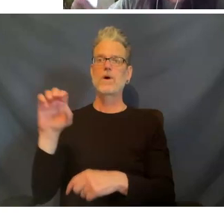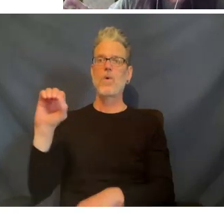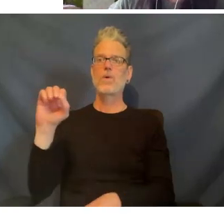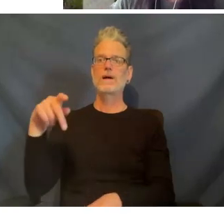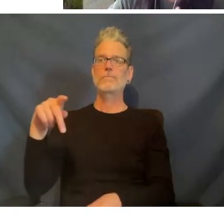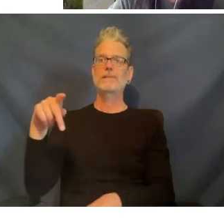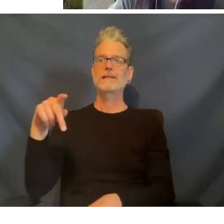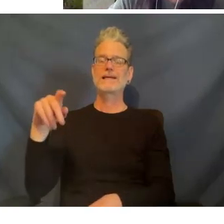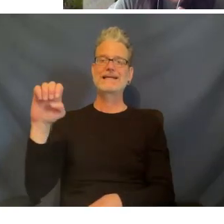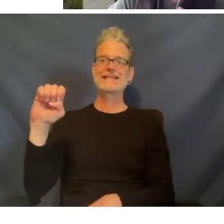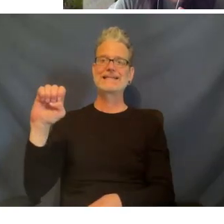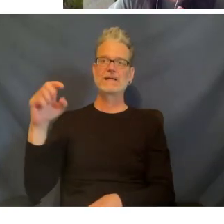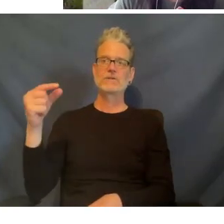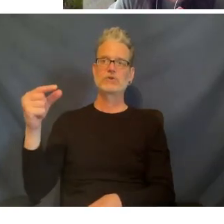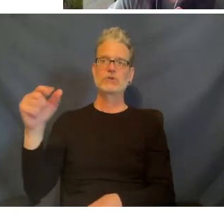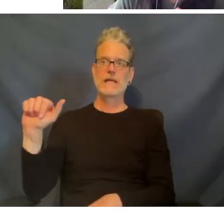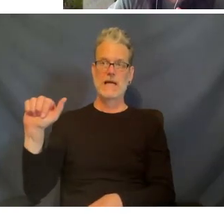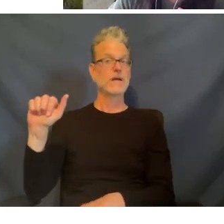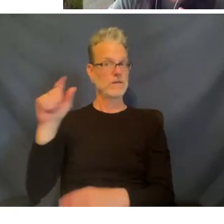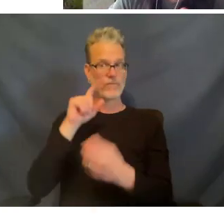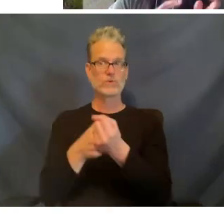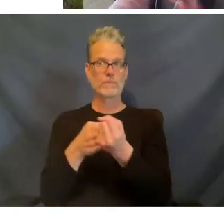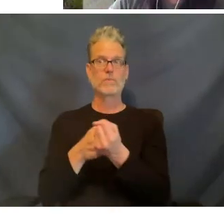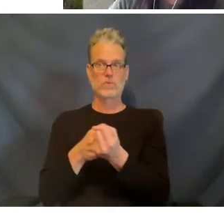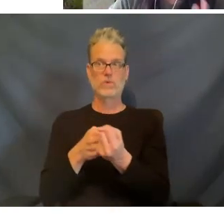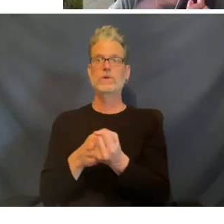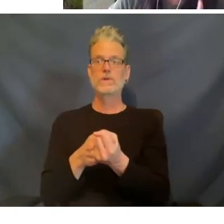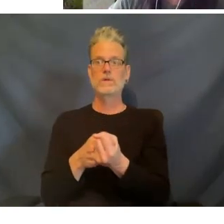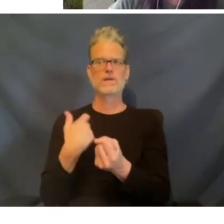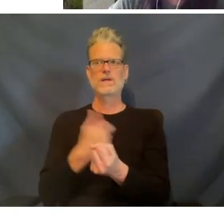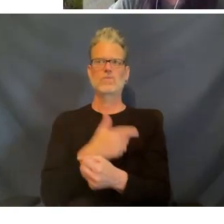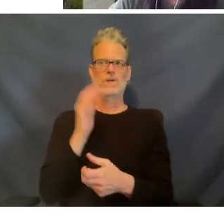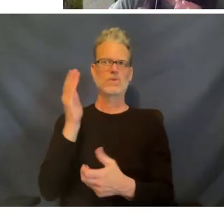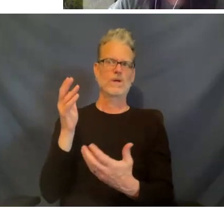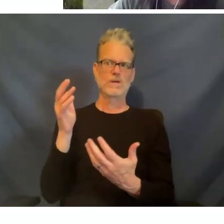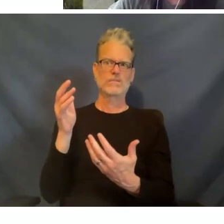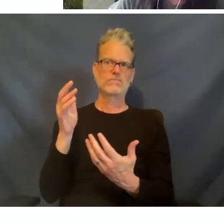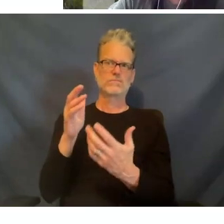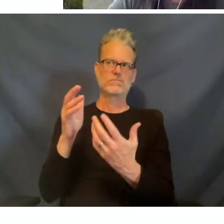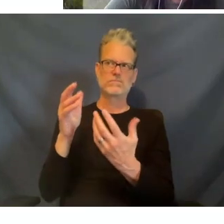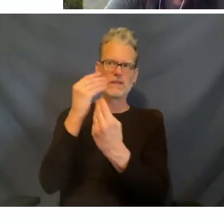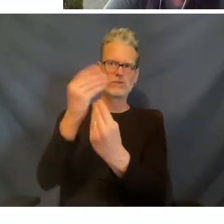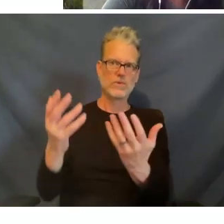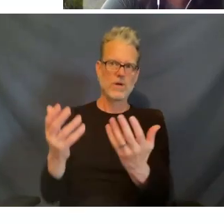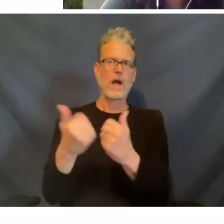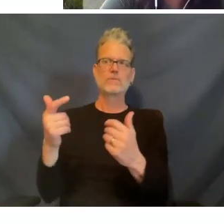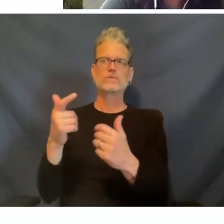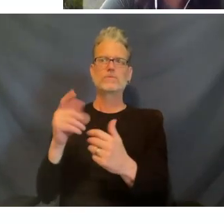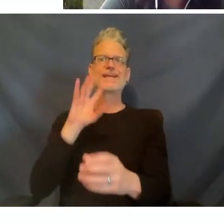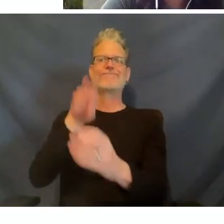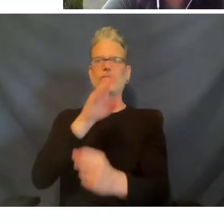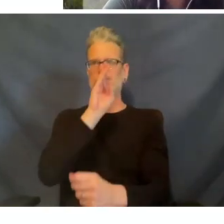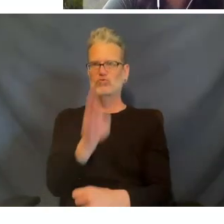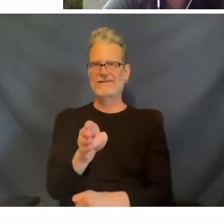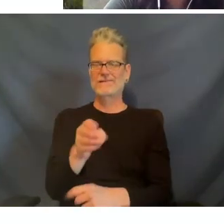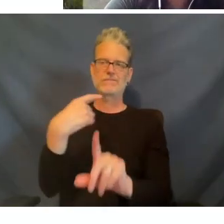OPEGA at USDA.gov for support as well. And we'll get back to more ways to get involved directly and how to connect